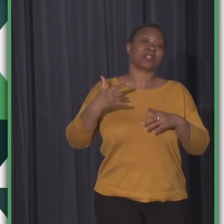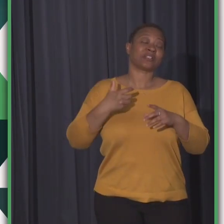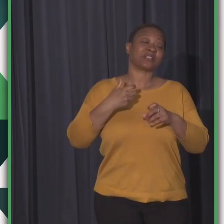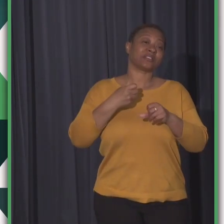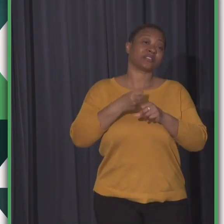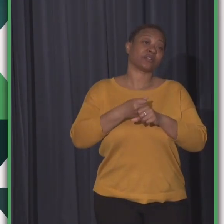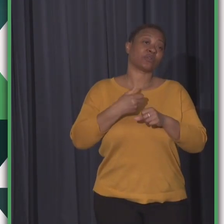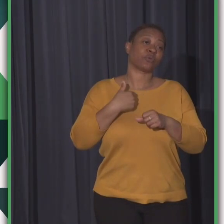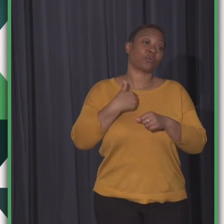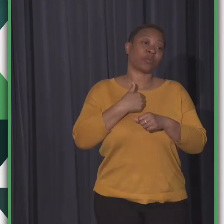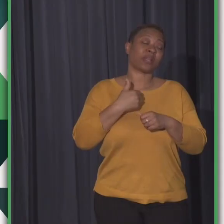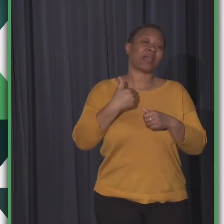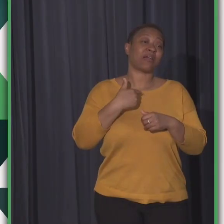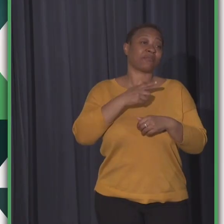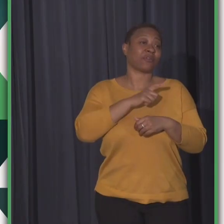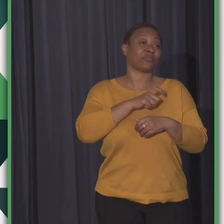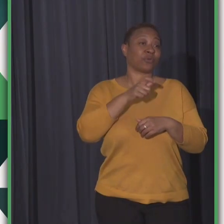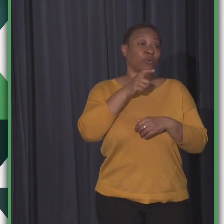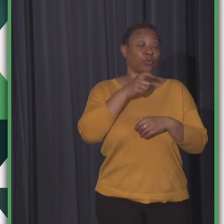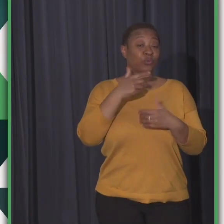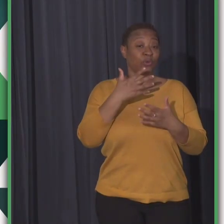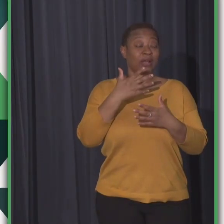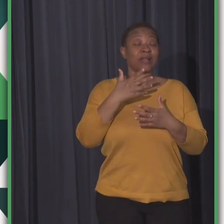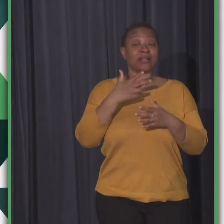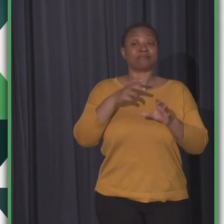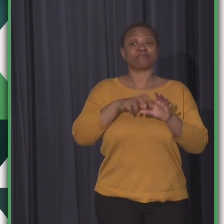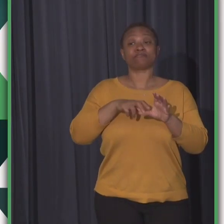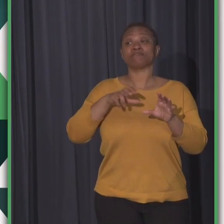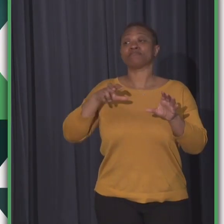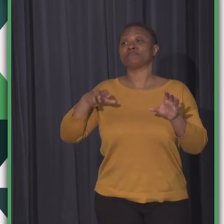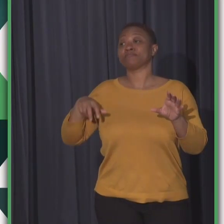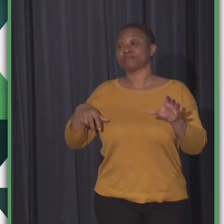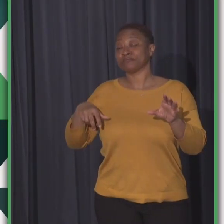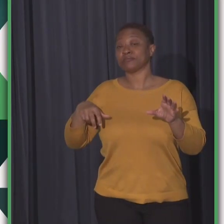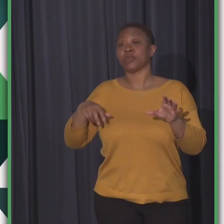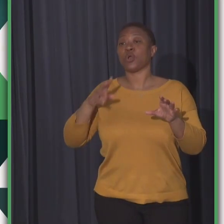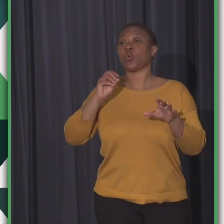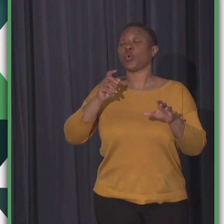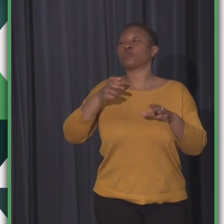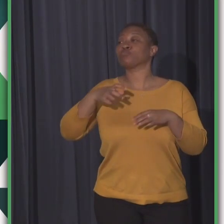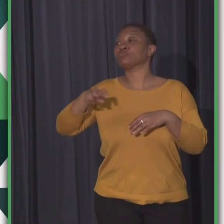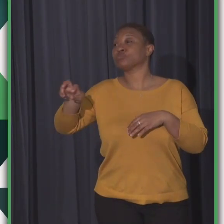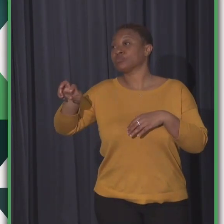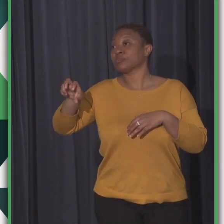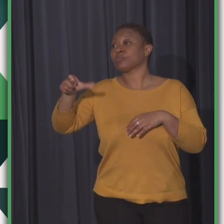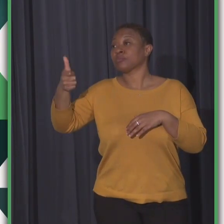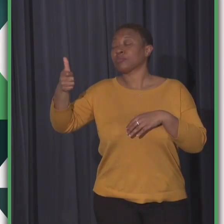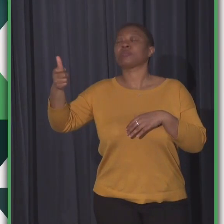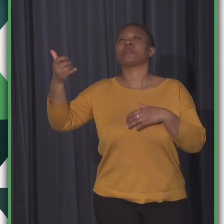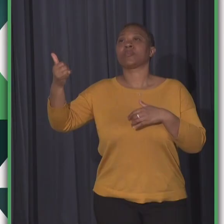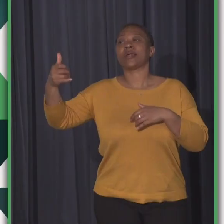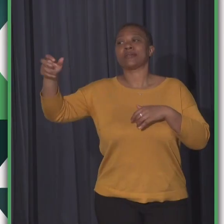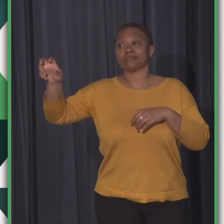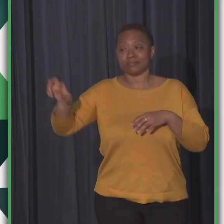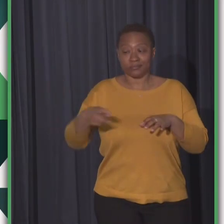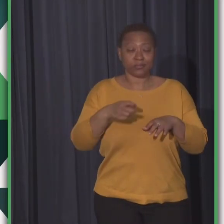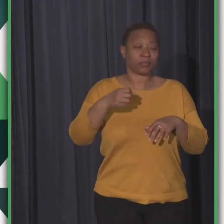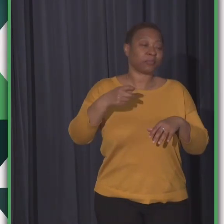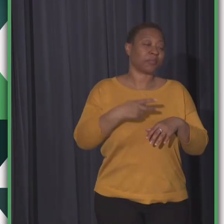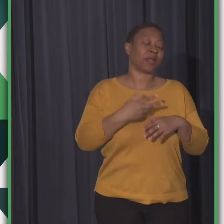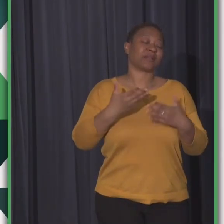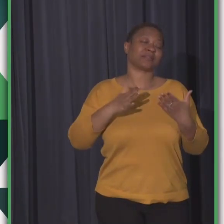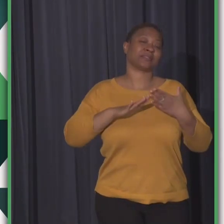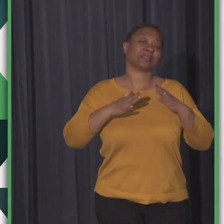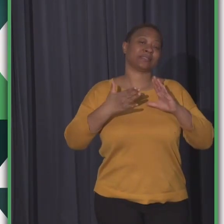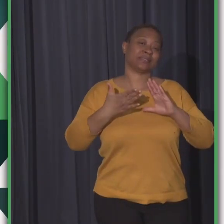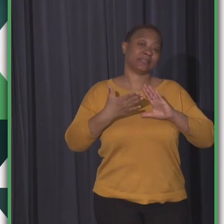we even have officers that left the department that's coming back to become officers with the same department that they started from, right here in the city of